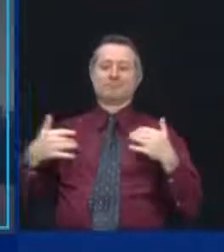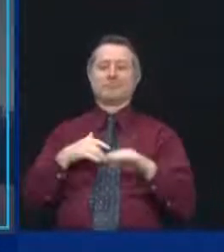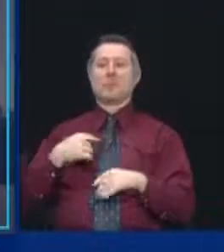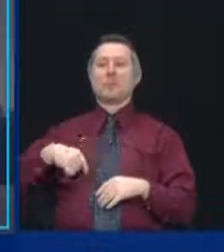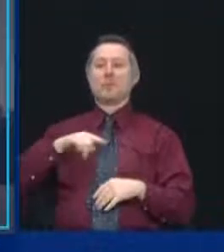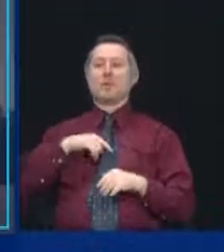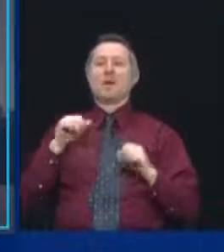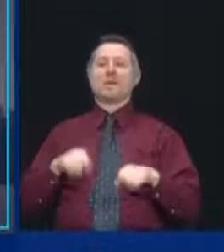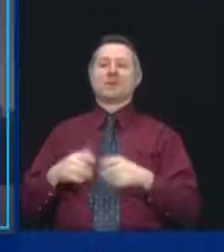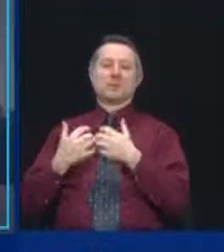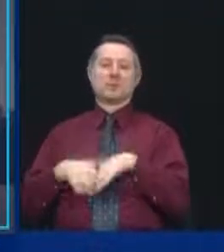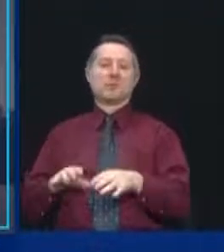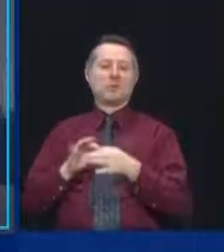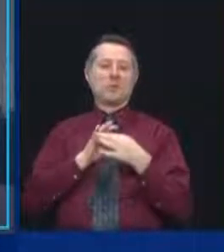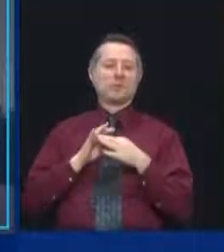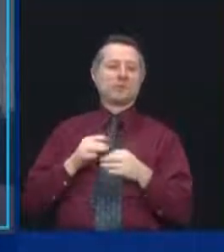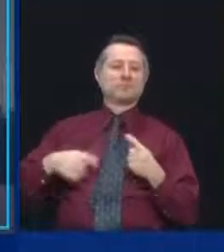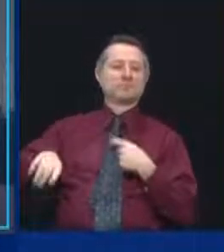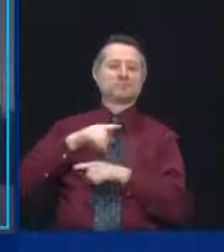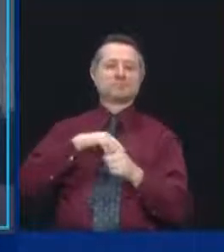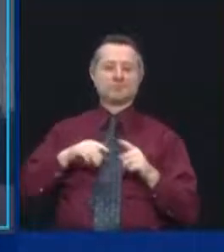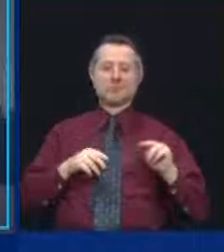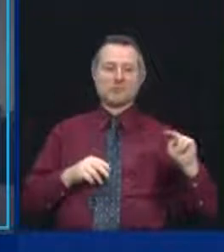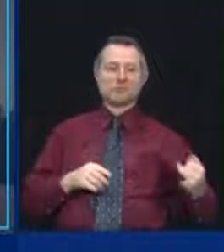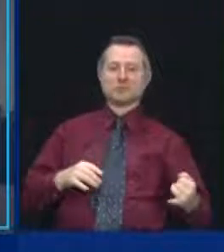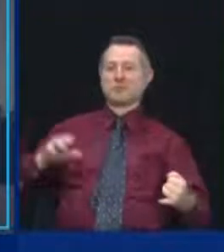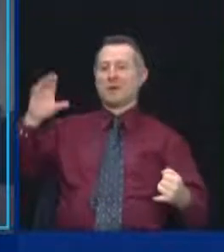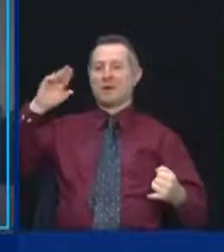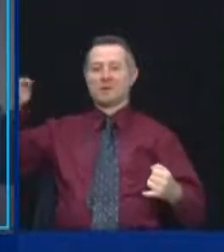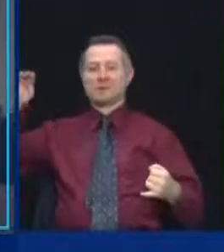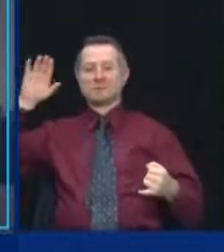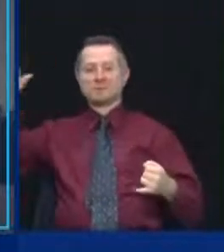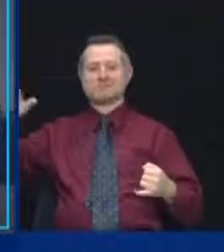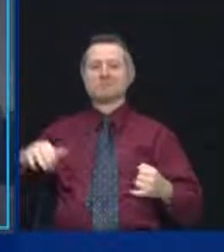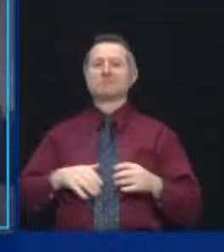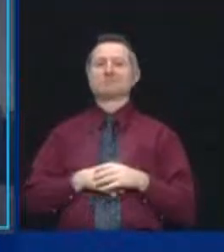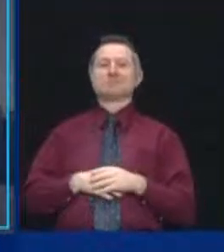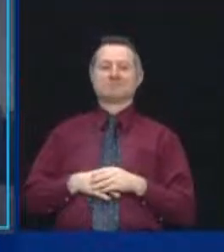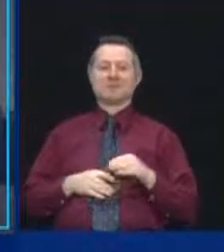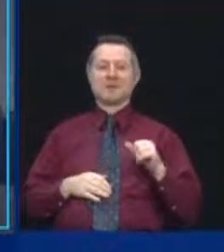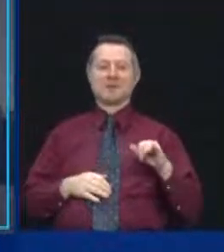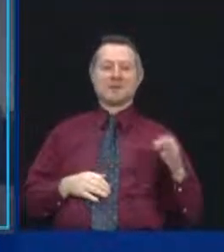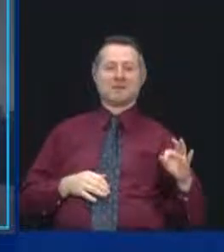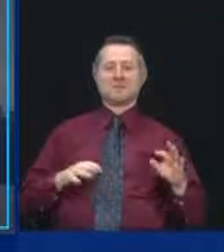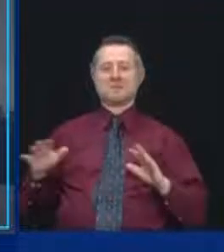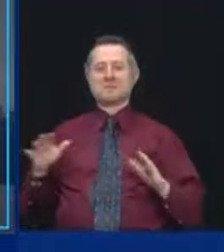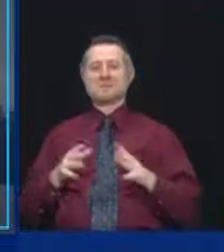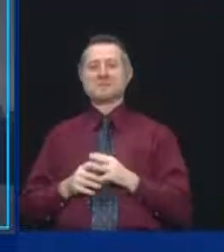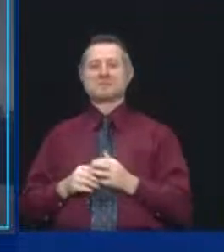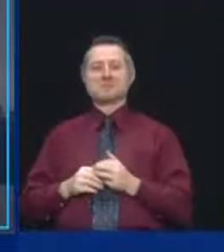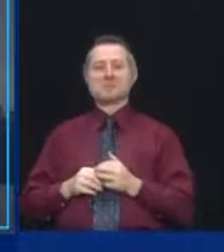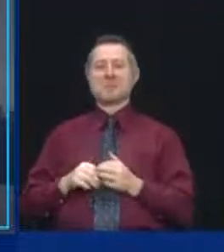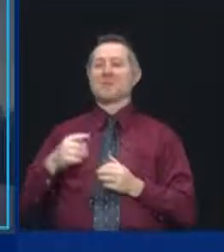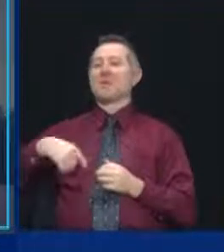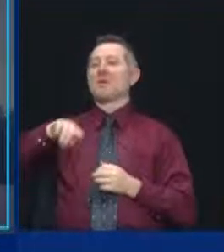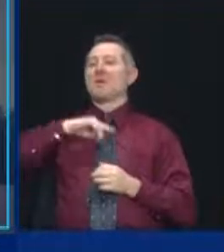New Jersey, Connecticut. And we have dramatically lifted capacity,